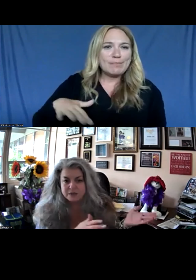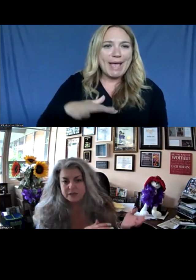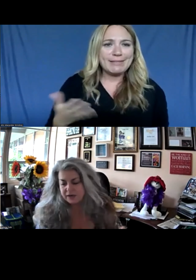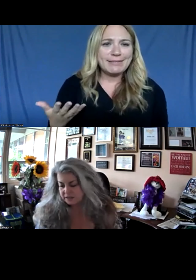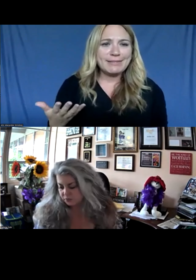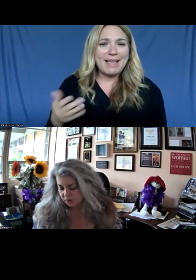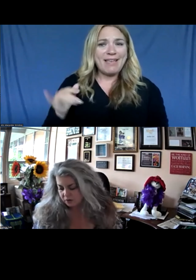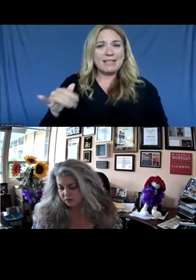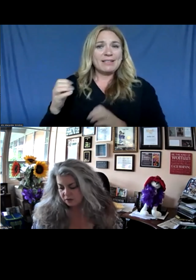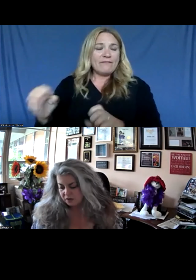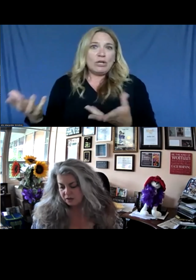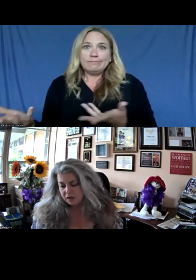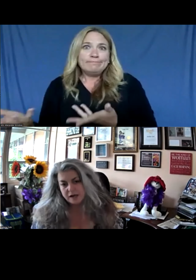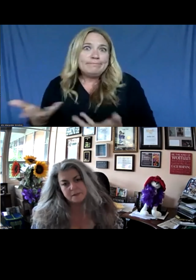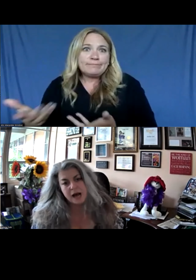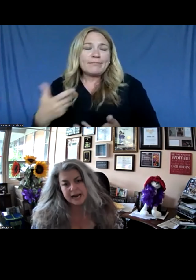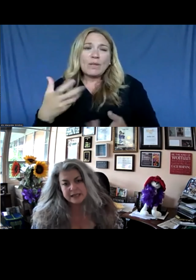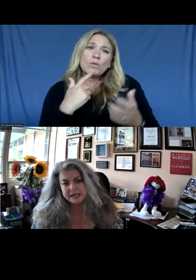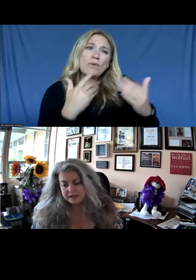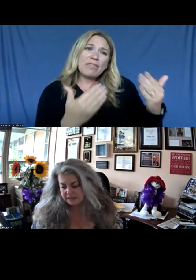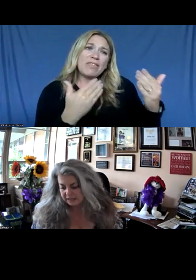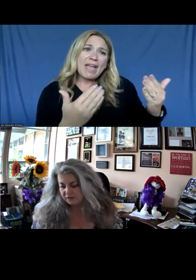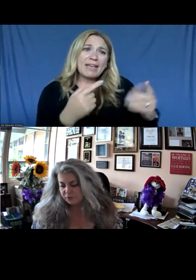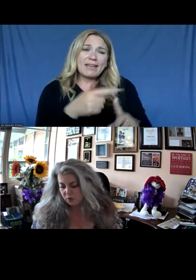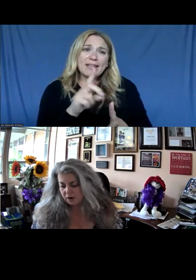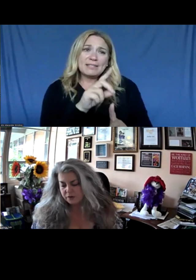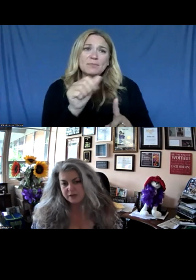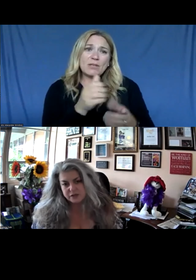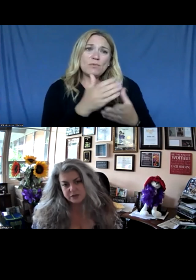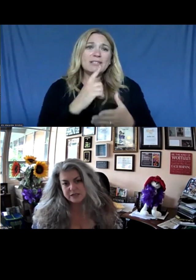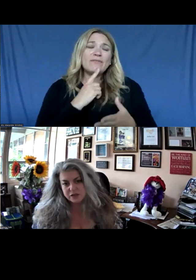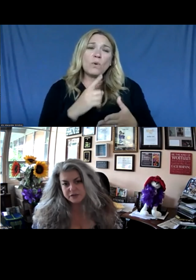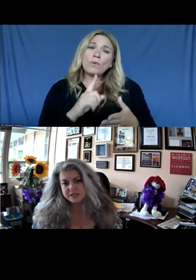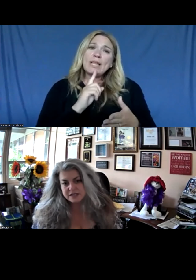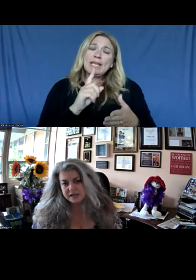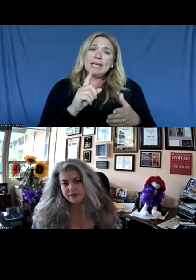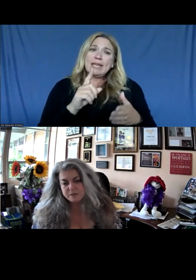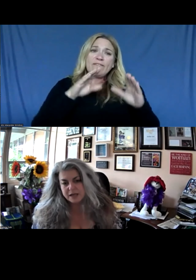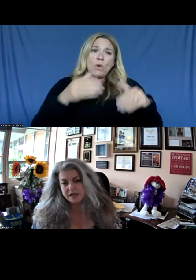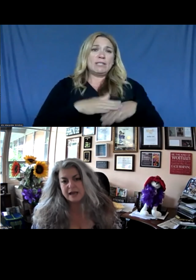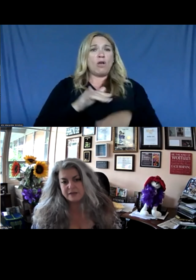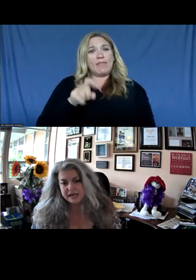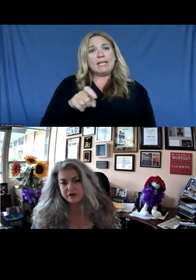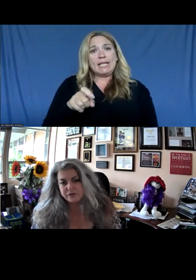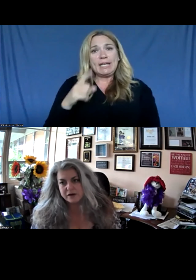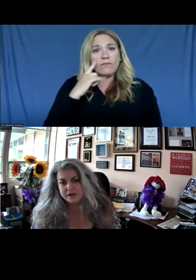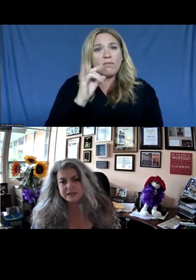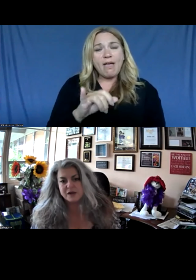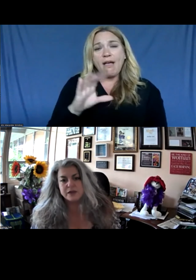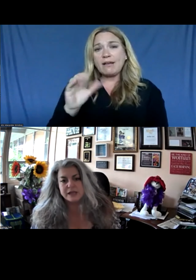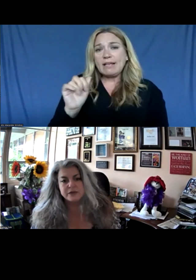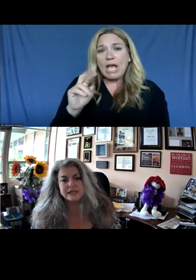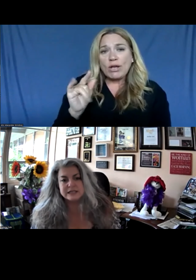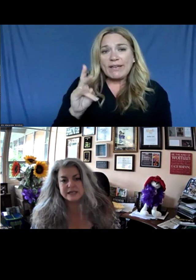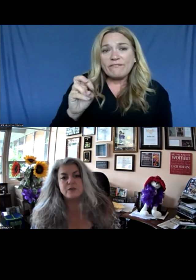thank Disability Rights for highlighting the need for the adult day services investment and the caregiver